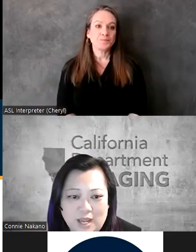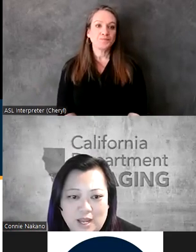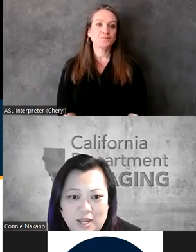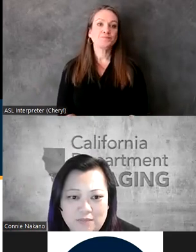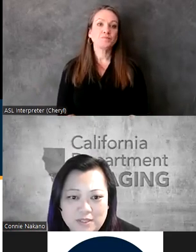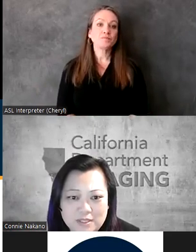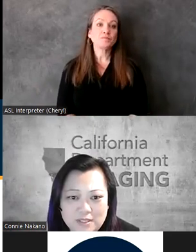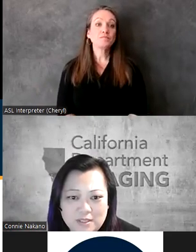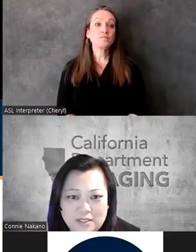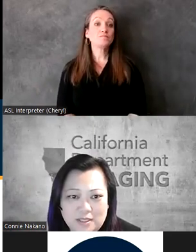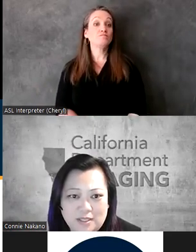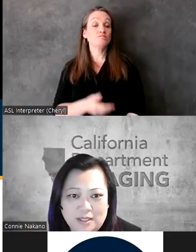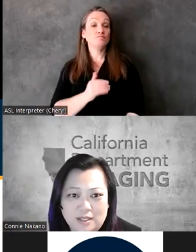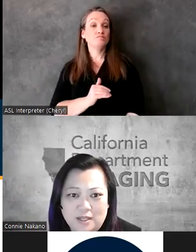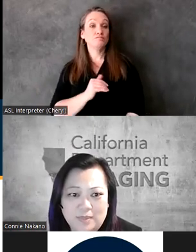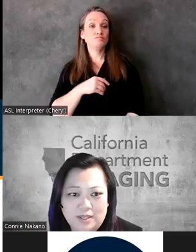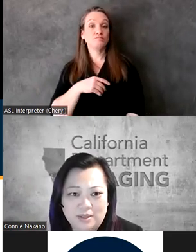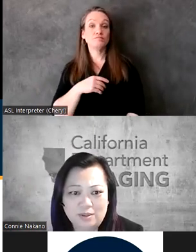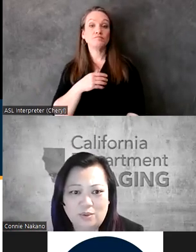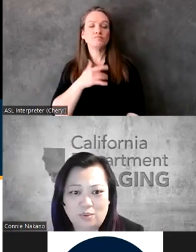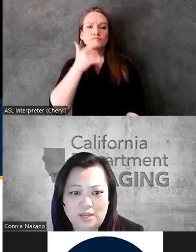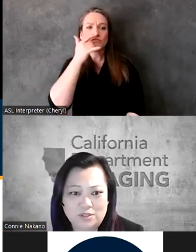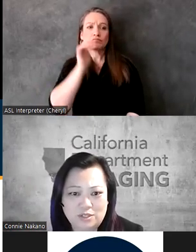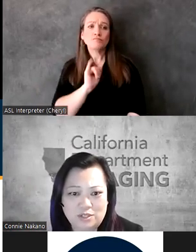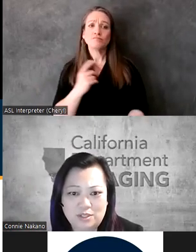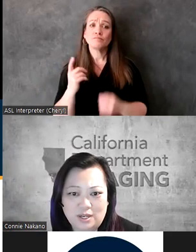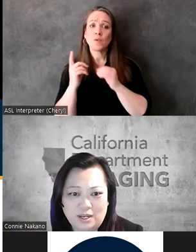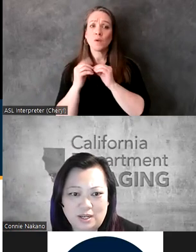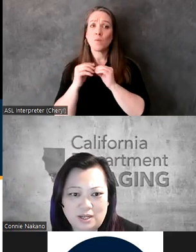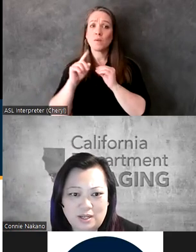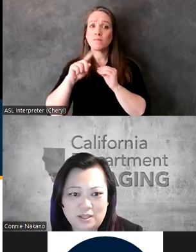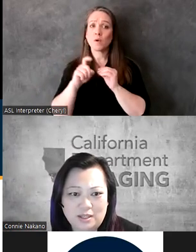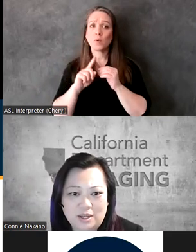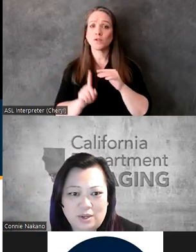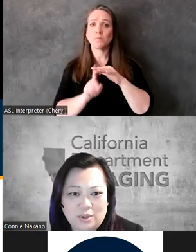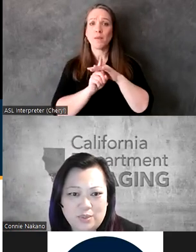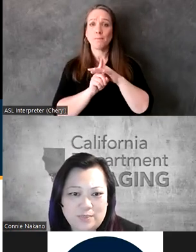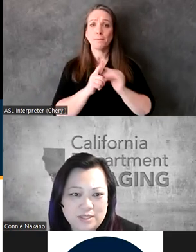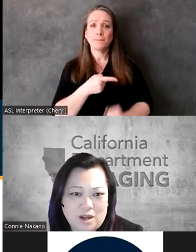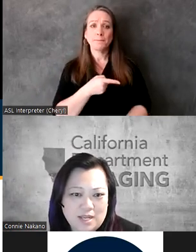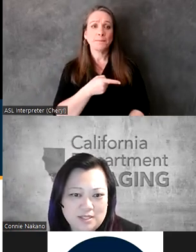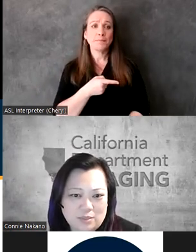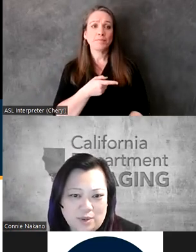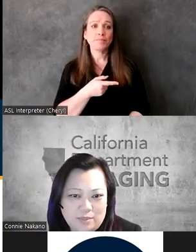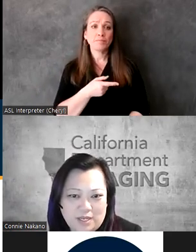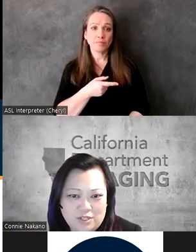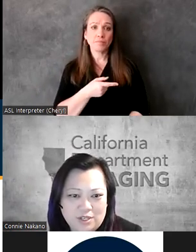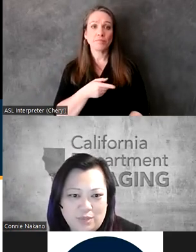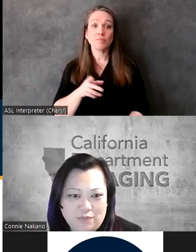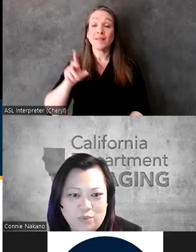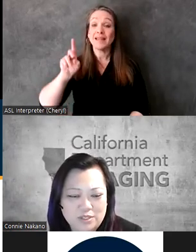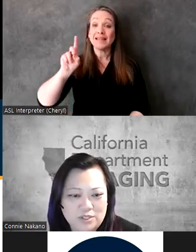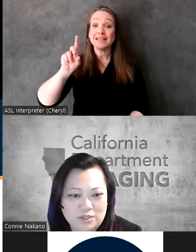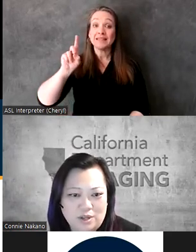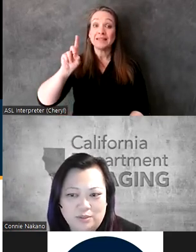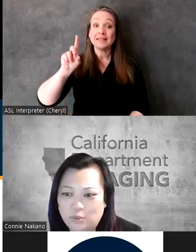So we have, let's see, another question. Who is the best contact at Department of Aging if we